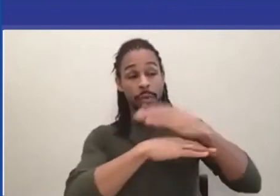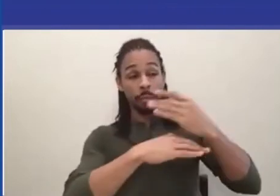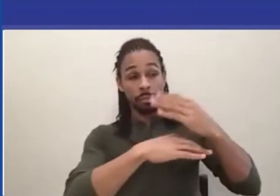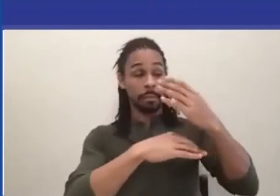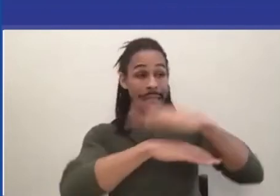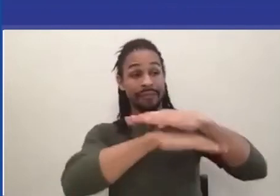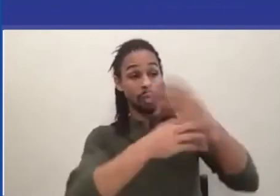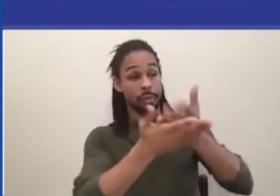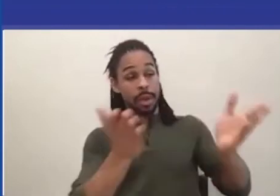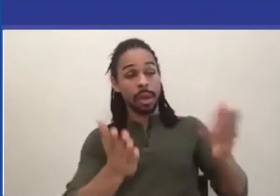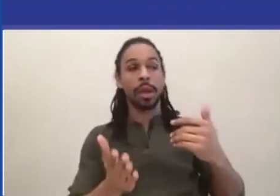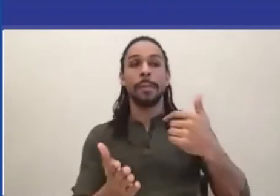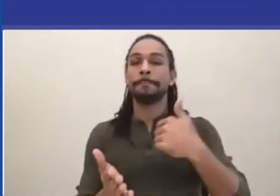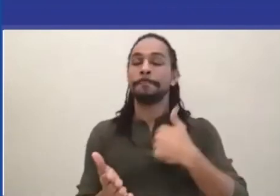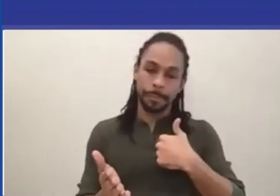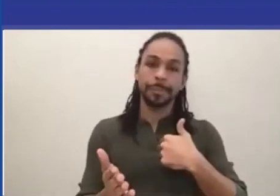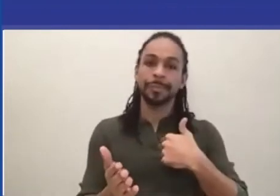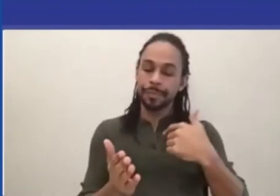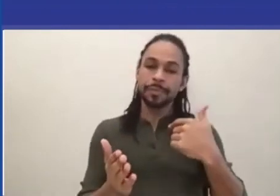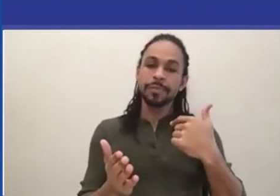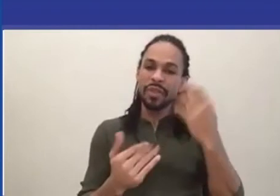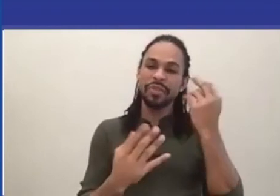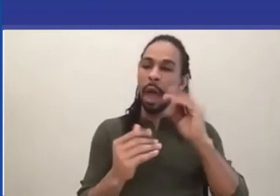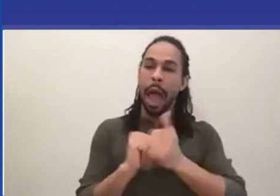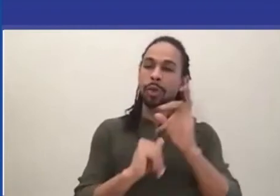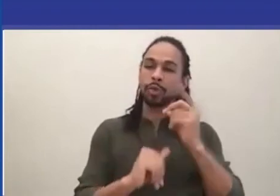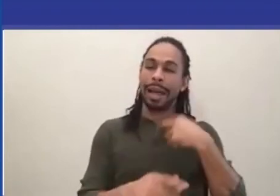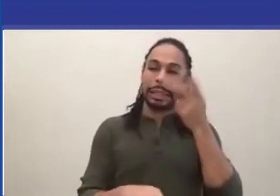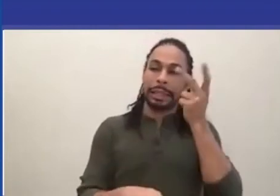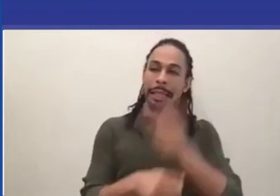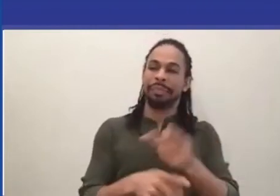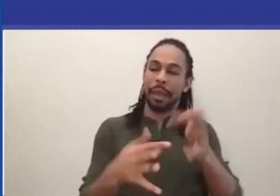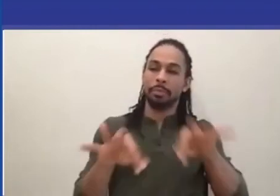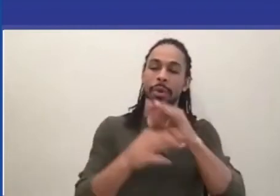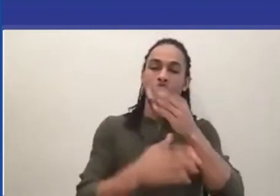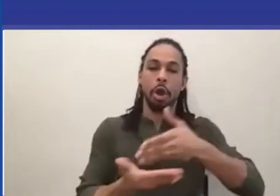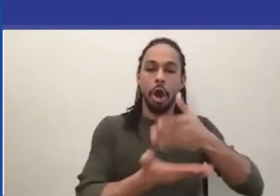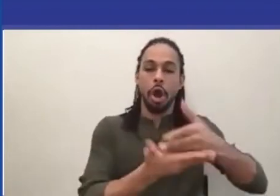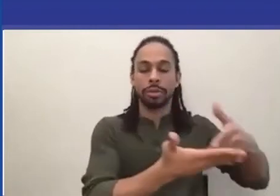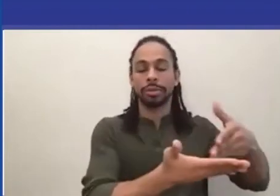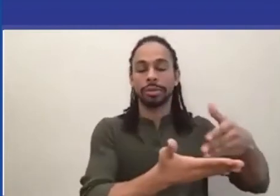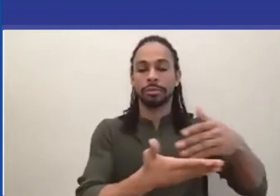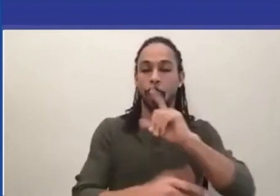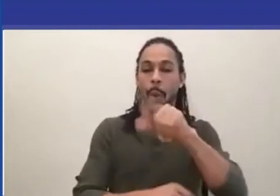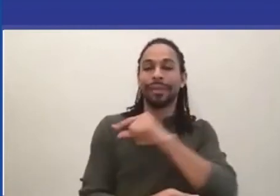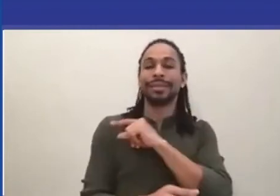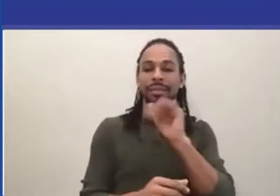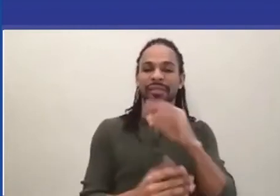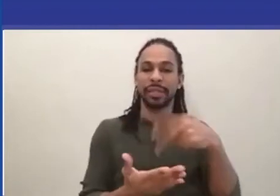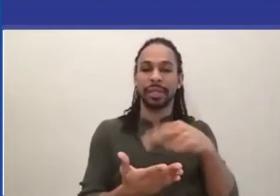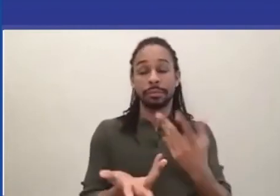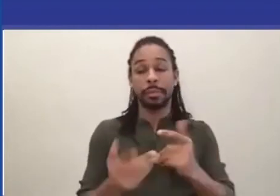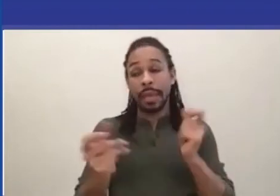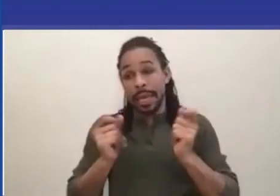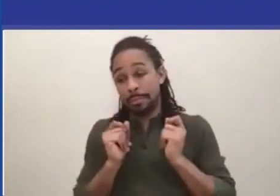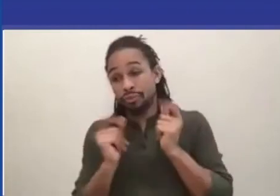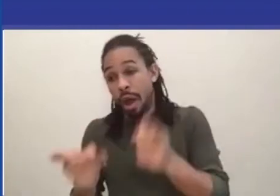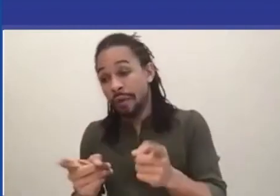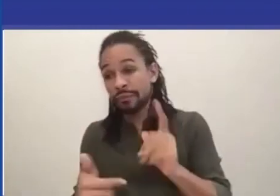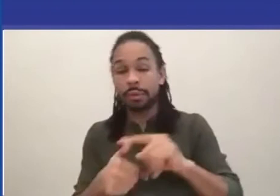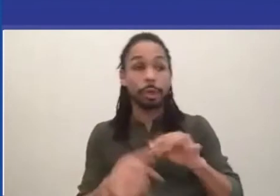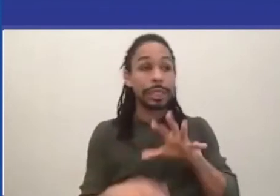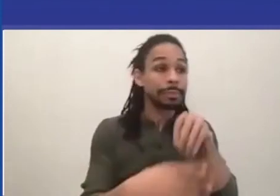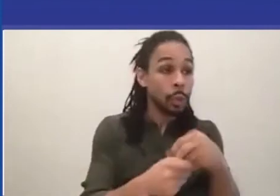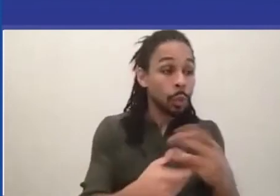important qualities of it, like it may be improvisational, maybe participatory, in the context of it. Perhaps